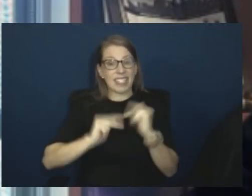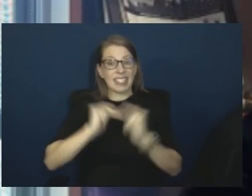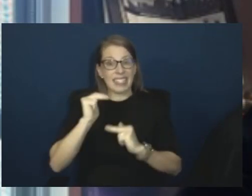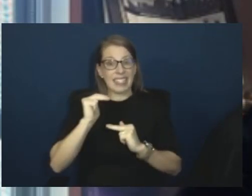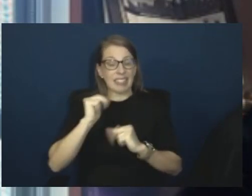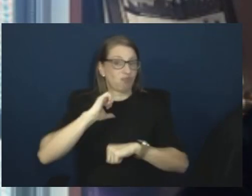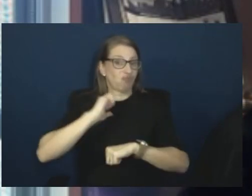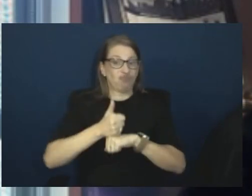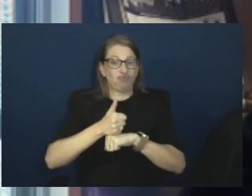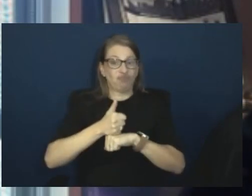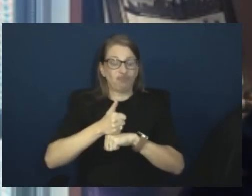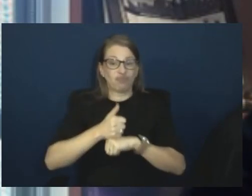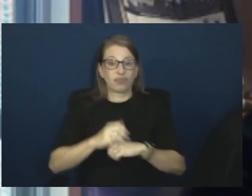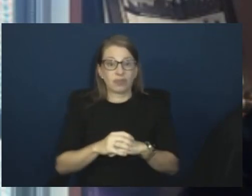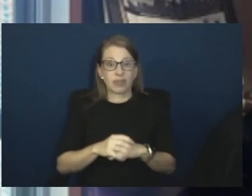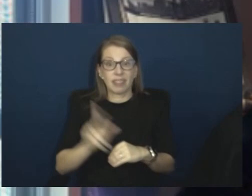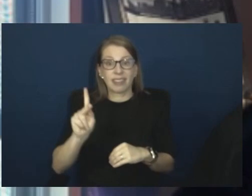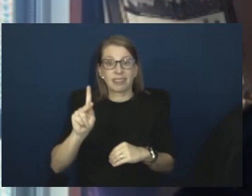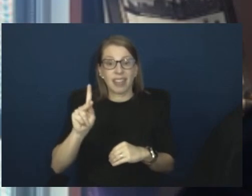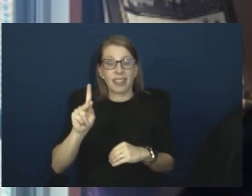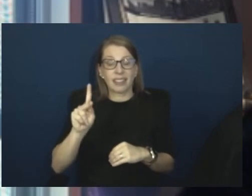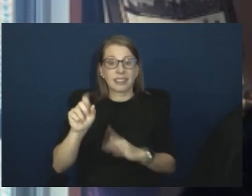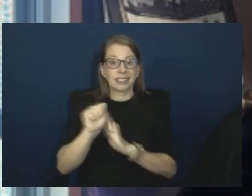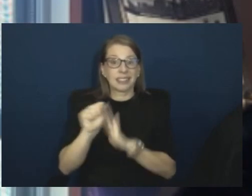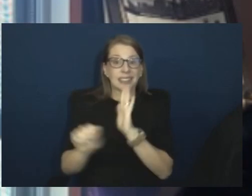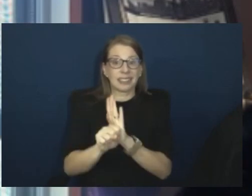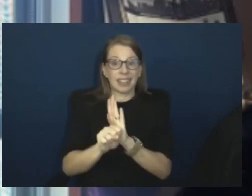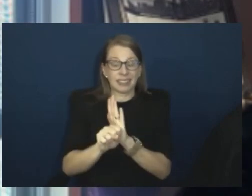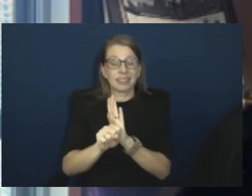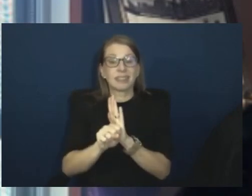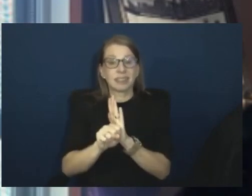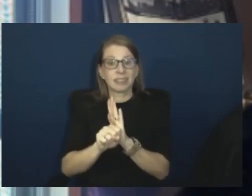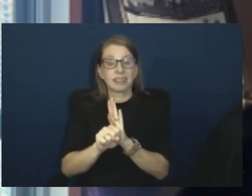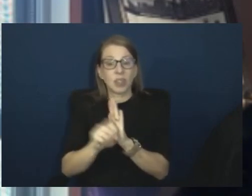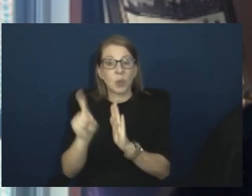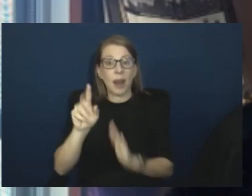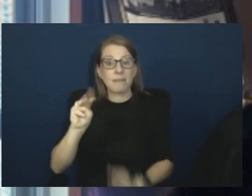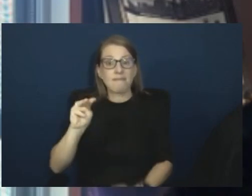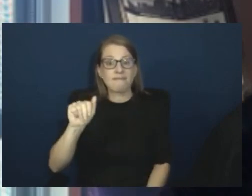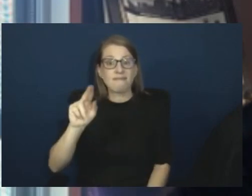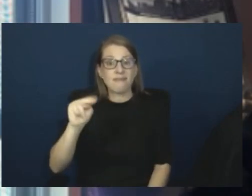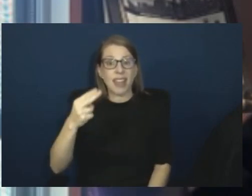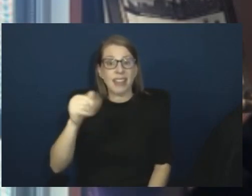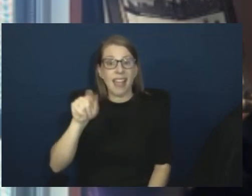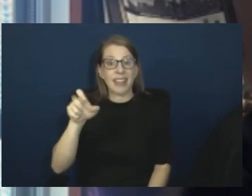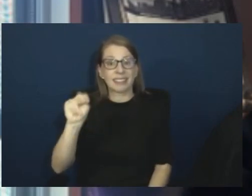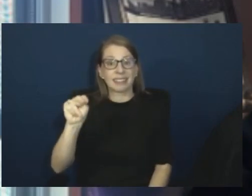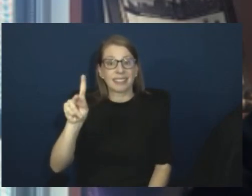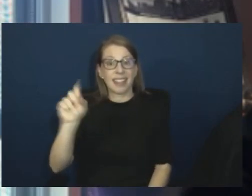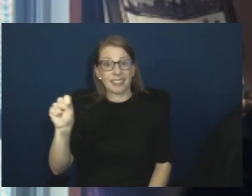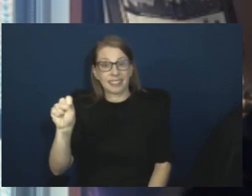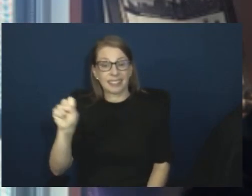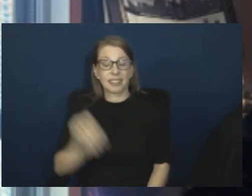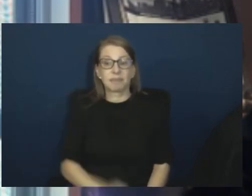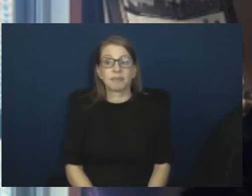world here at Kansas State University in Manhattan. It is a high-containment